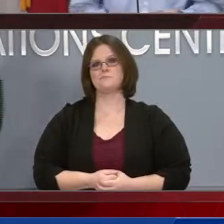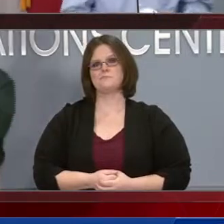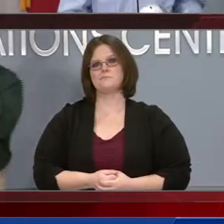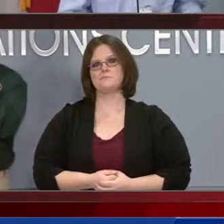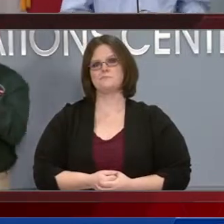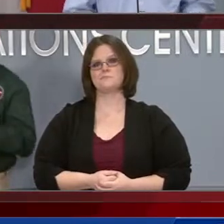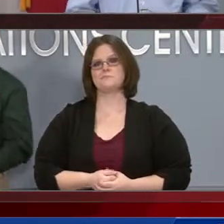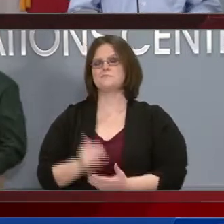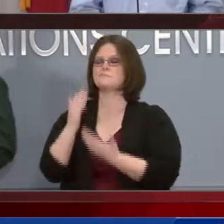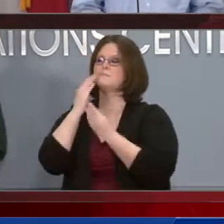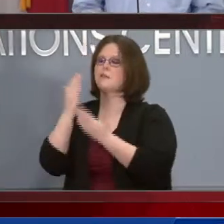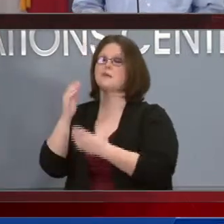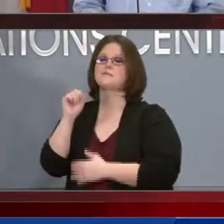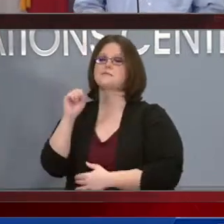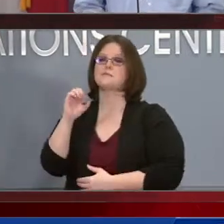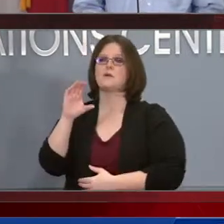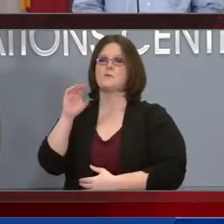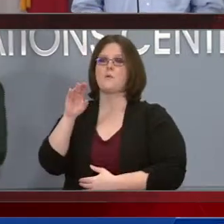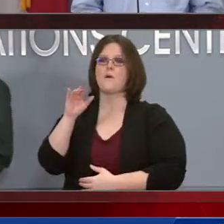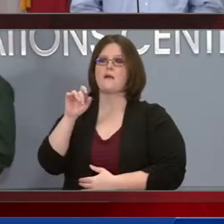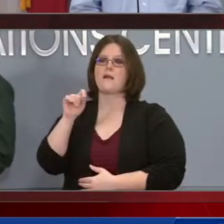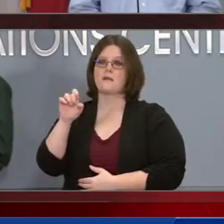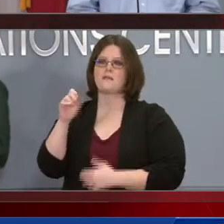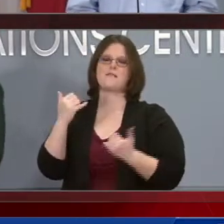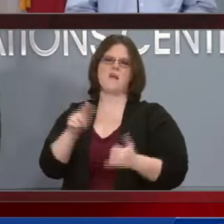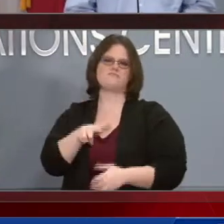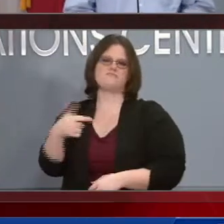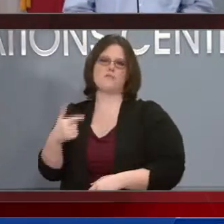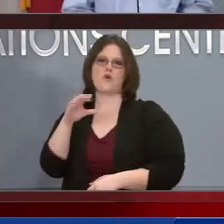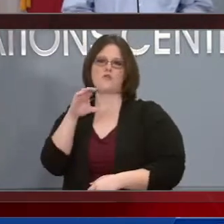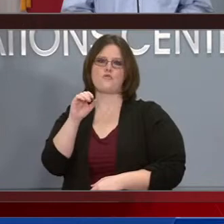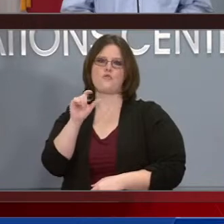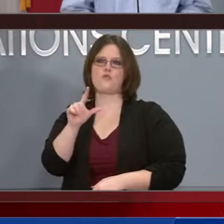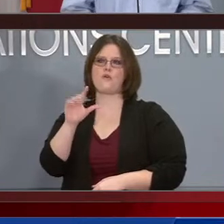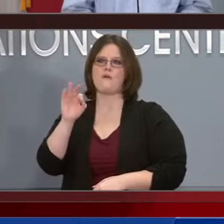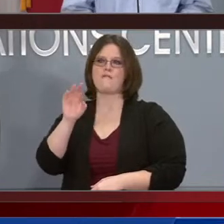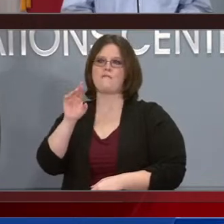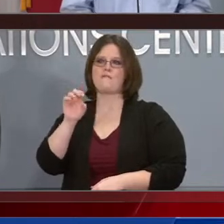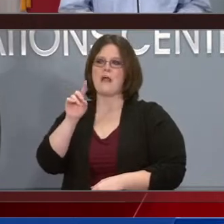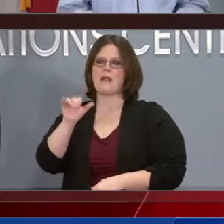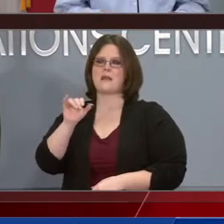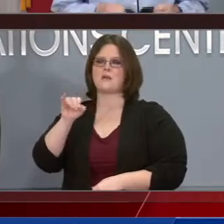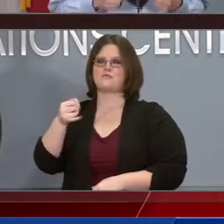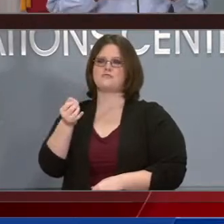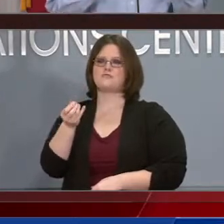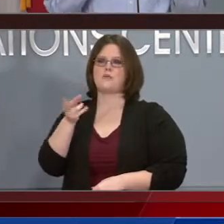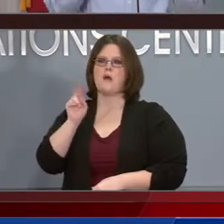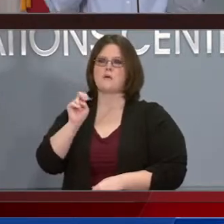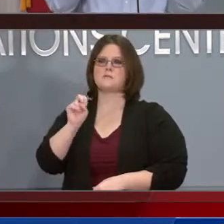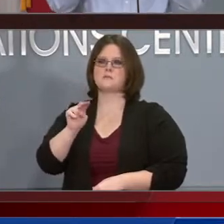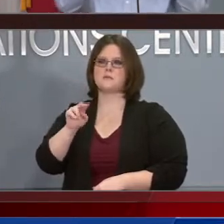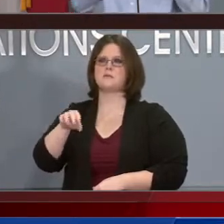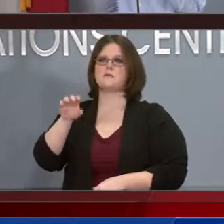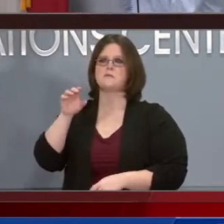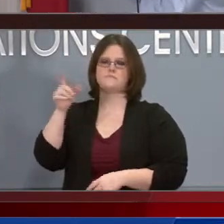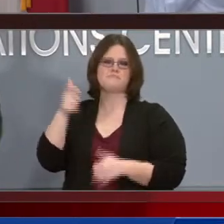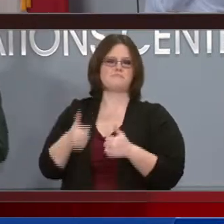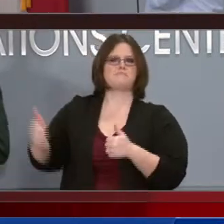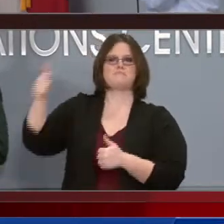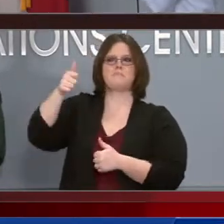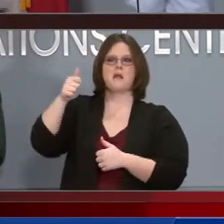Thank you, Secretary Boyette. Now we will hear from Colonel Freddie Johnson, the commander of the North Carolina Highway Patrol. Colonel Johnson.